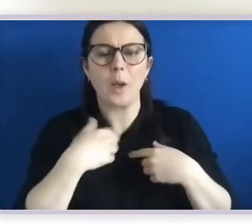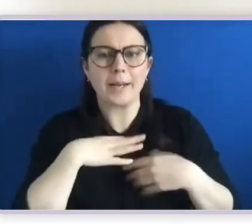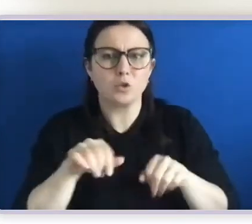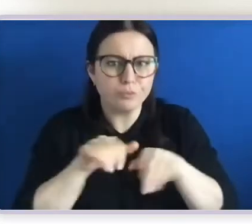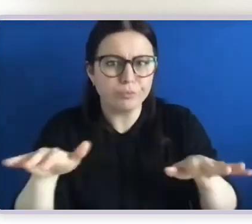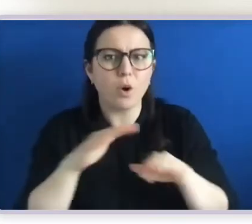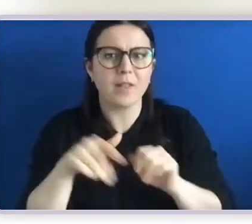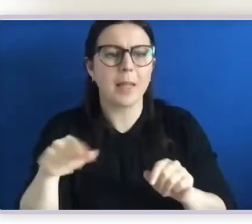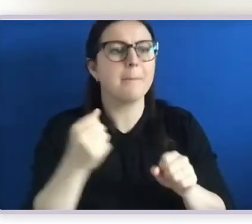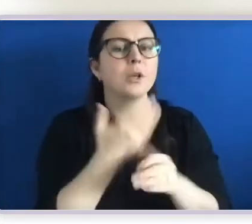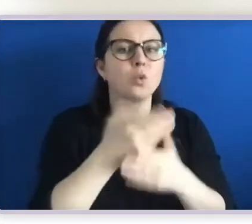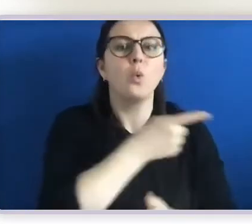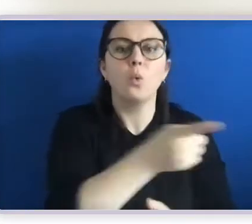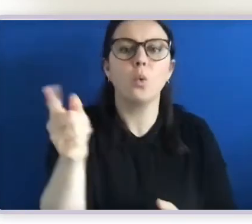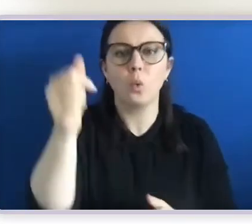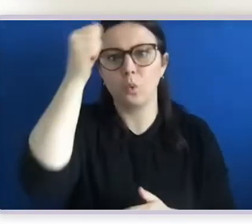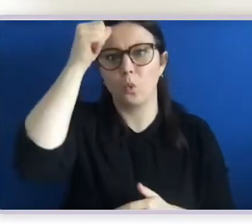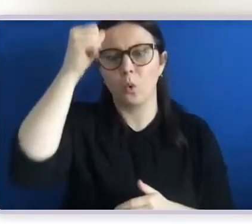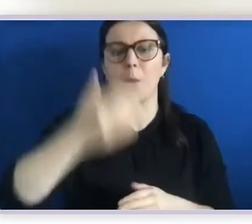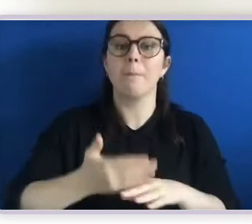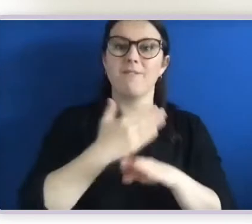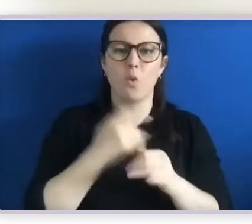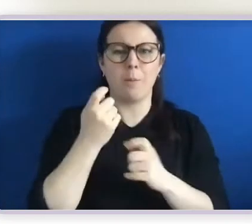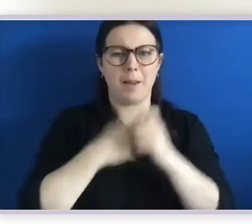thing before it becomes a problem.